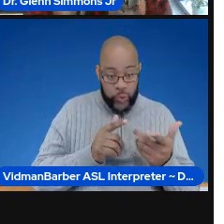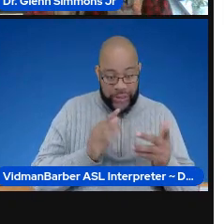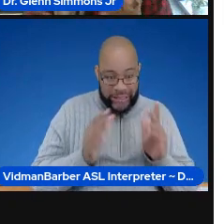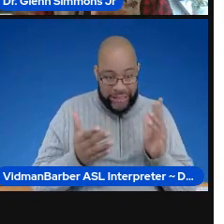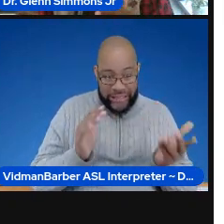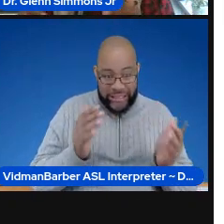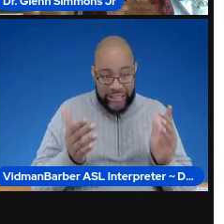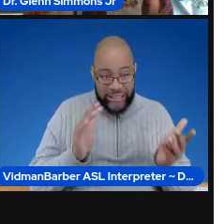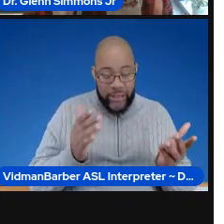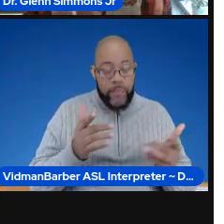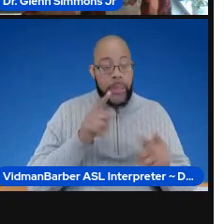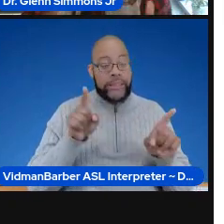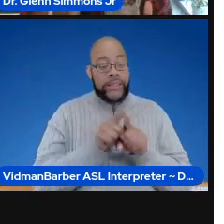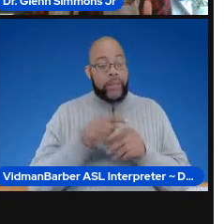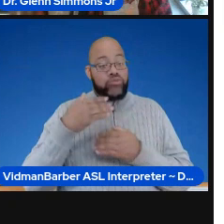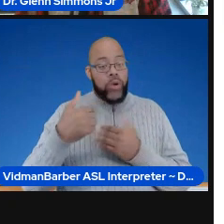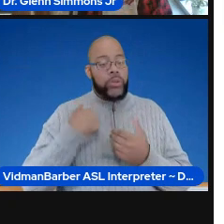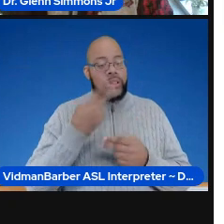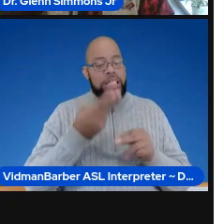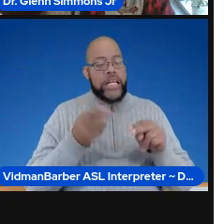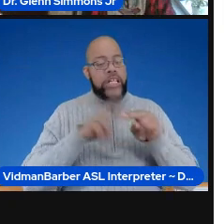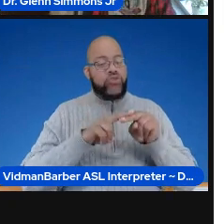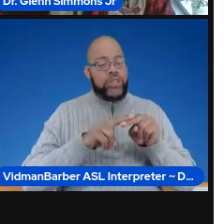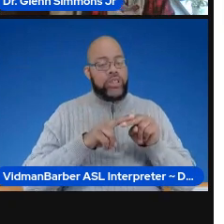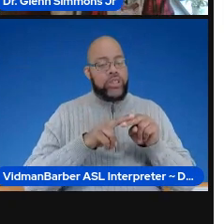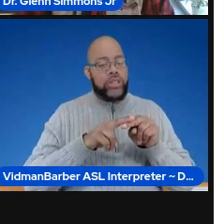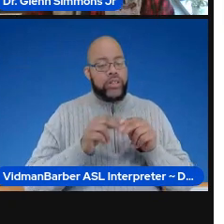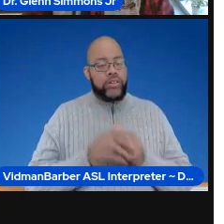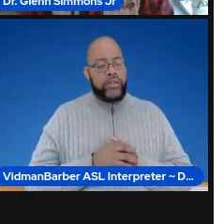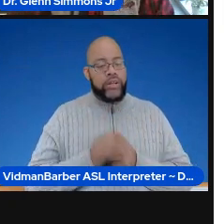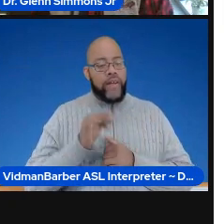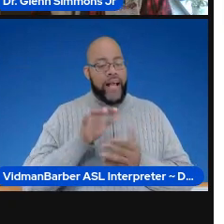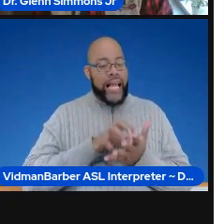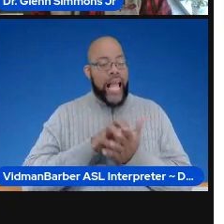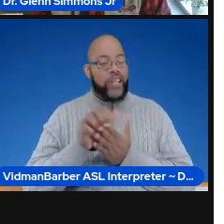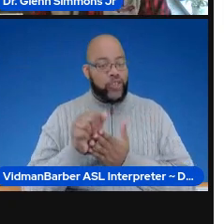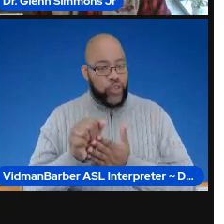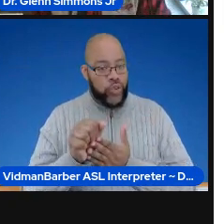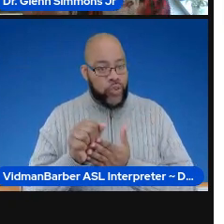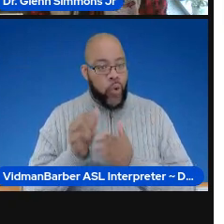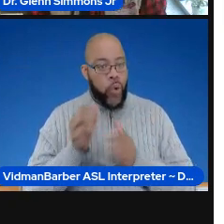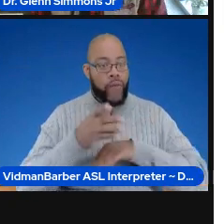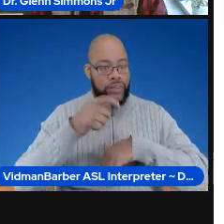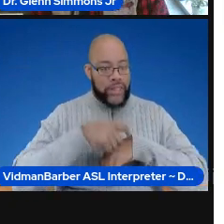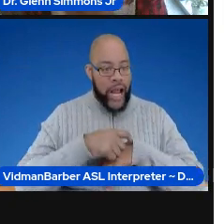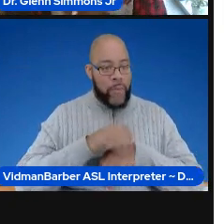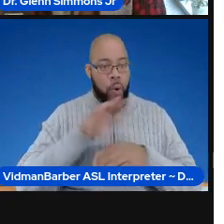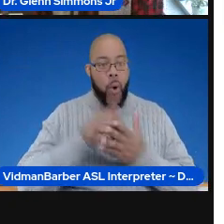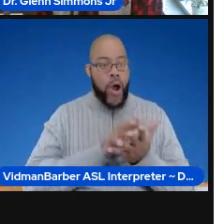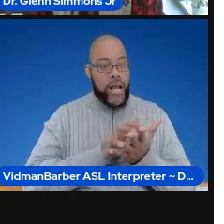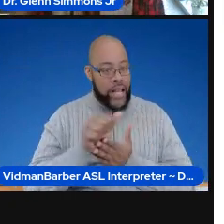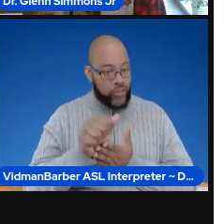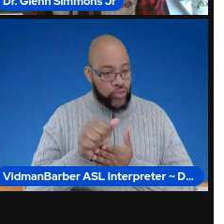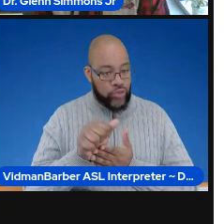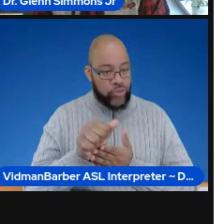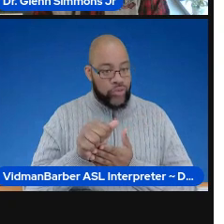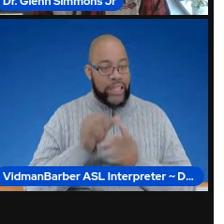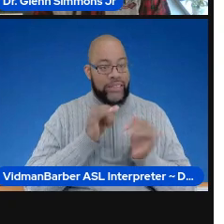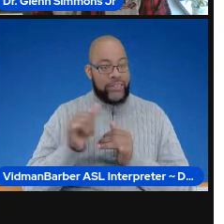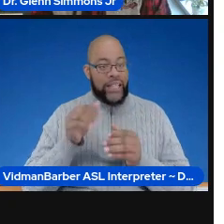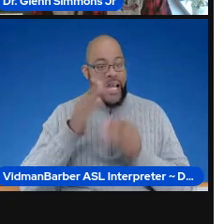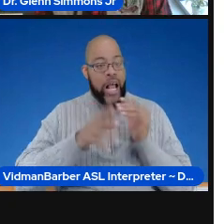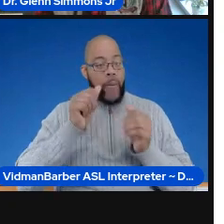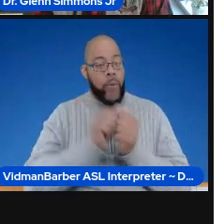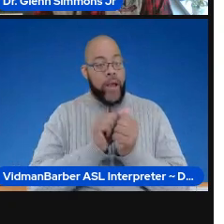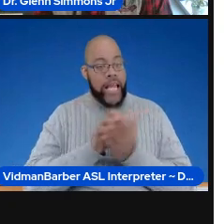the similar trend, we've seen increasing incidences of cancer over time, all cancers, and individuals ending up with